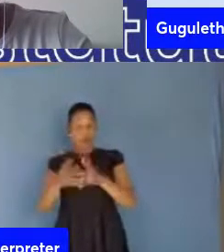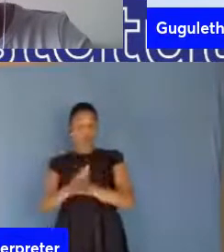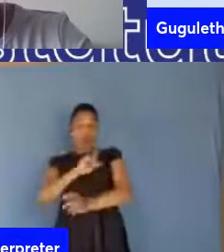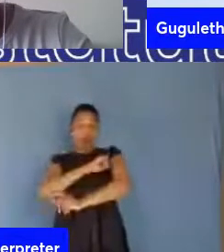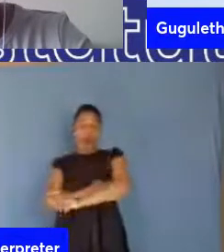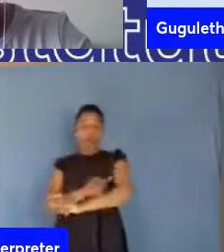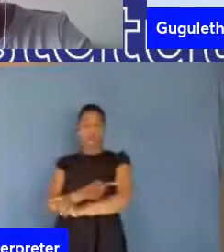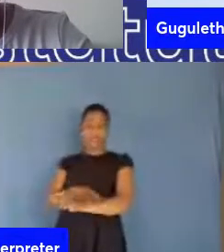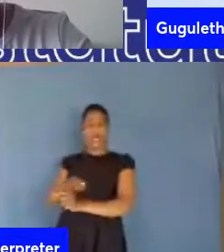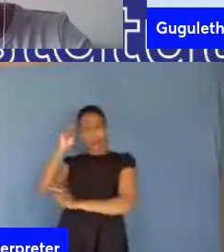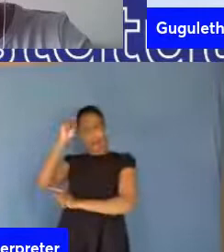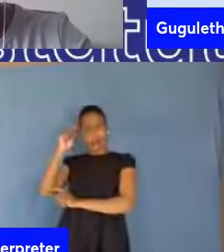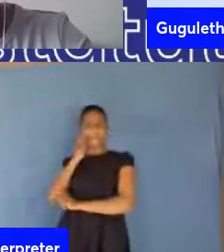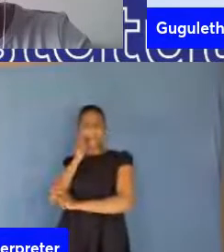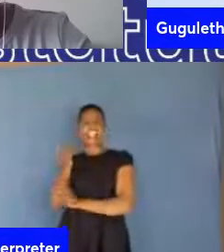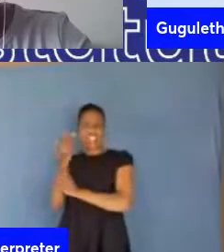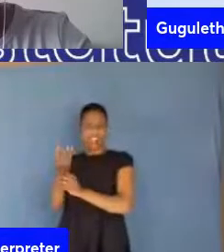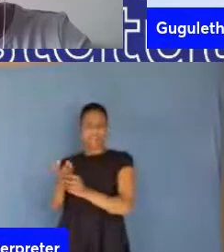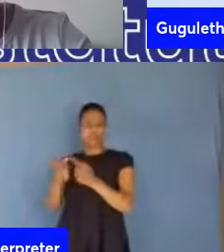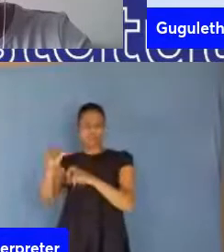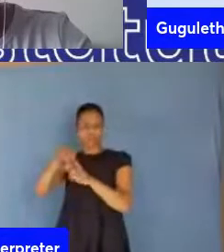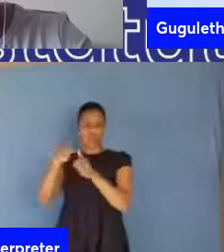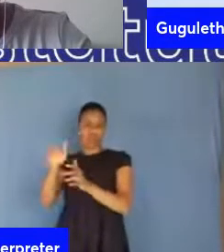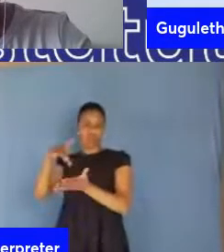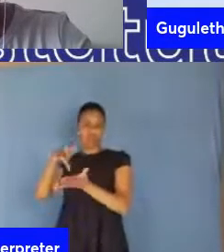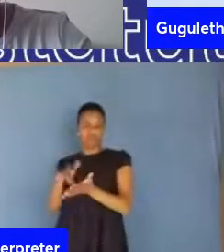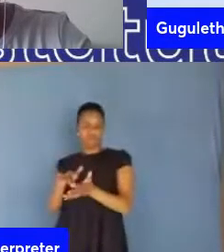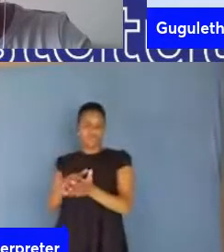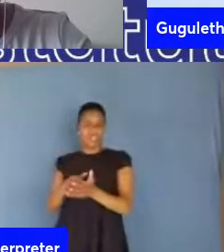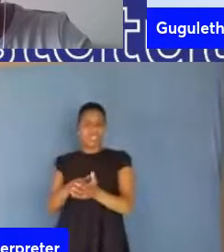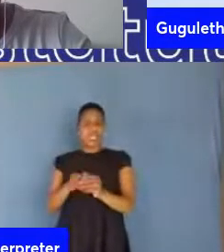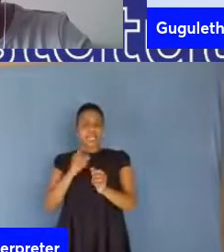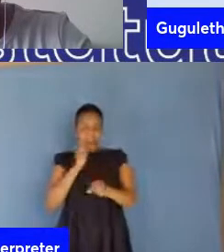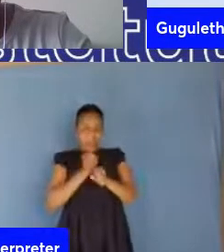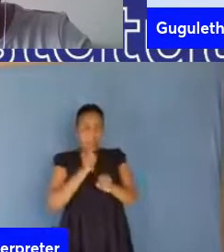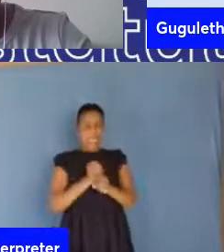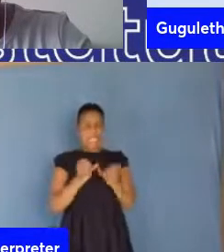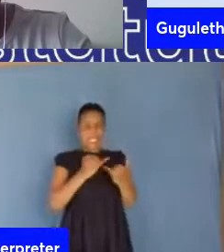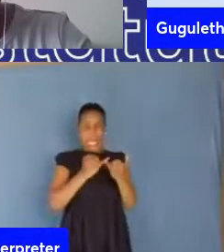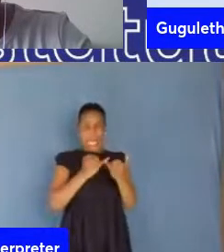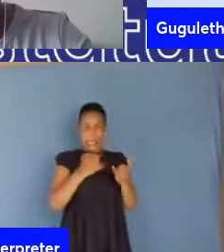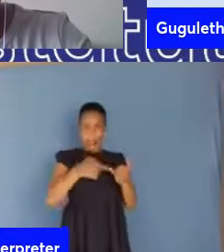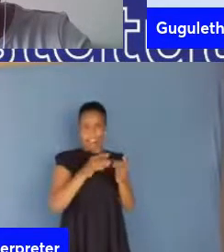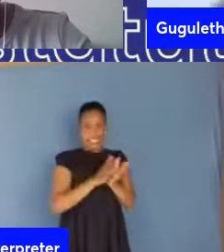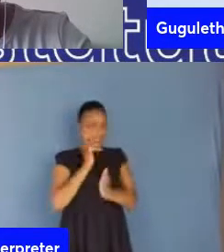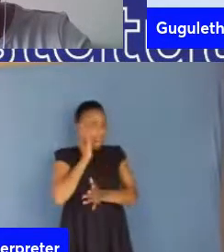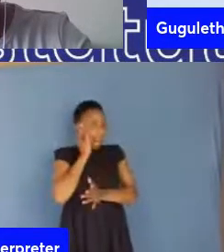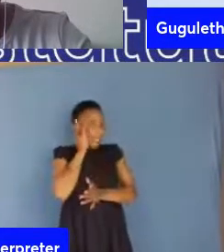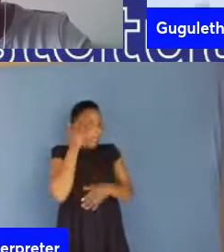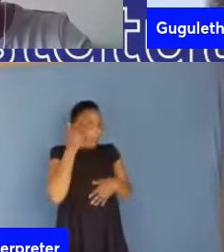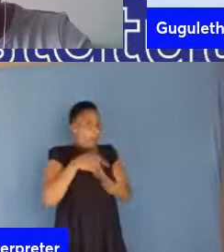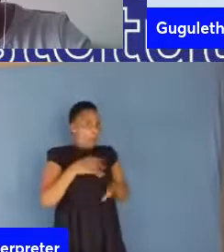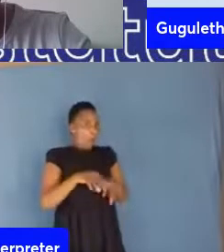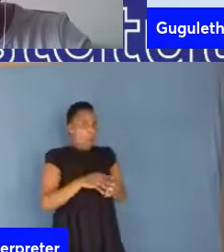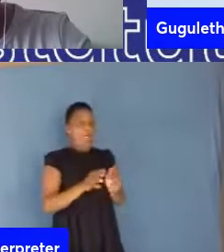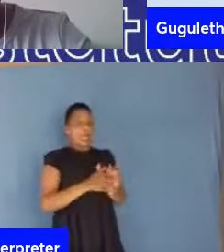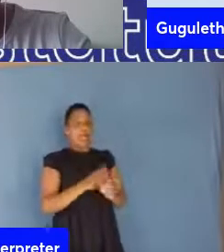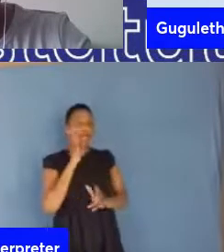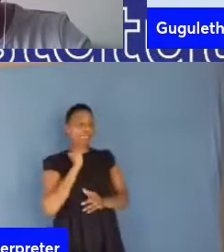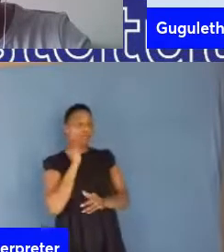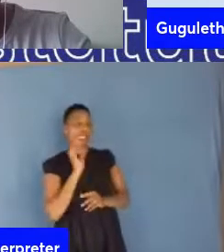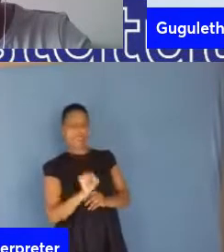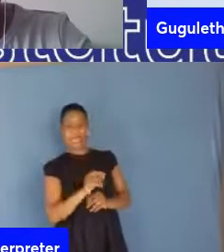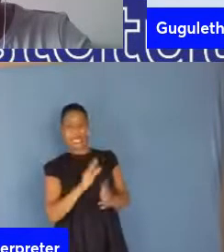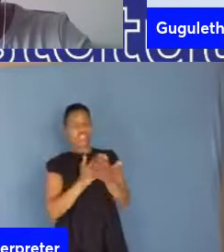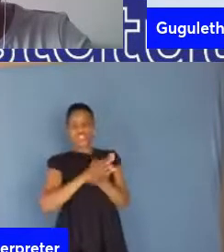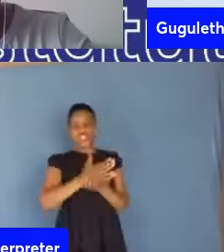context. We make sex a shameful experience, just holistically, and then mostly for the woman